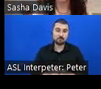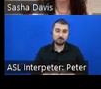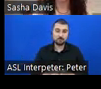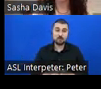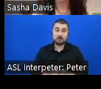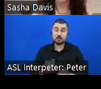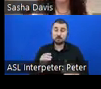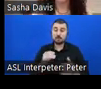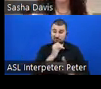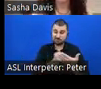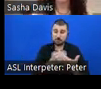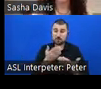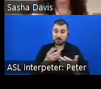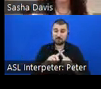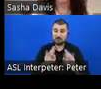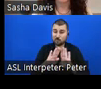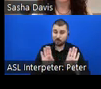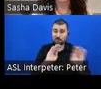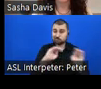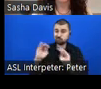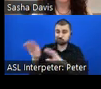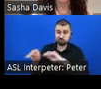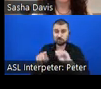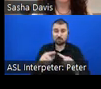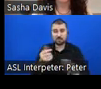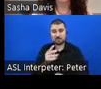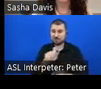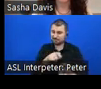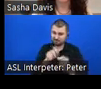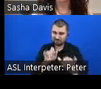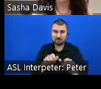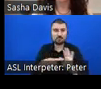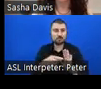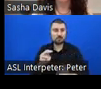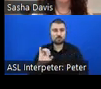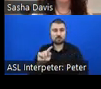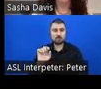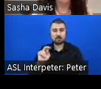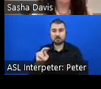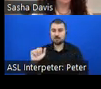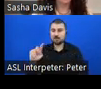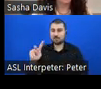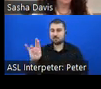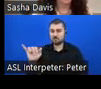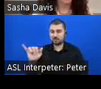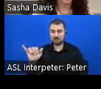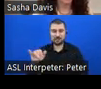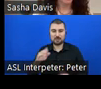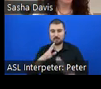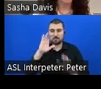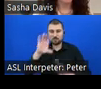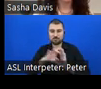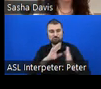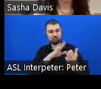walls, but some remain exactly as they did. For example, this Milton Avery portrait of Chaim Gross working.